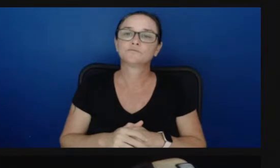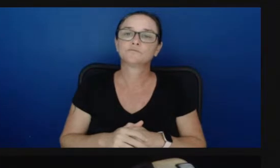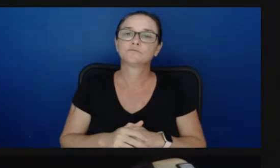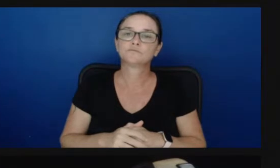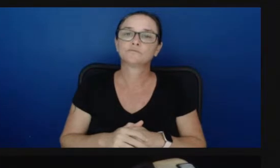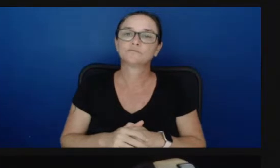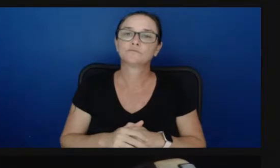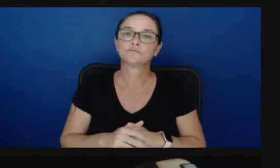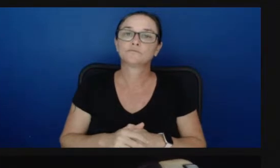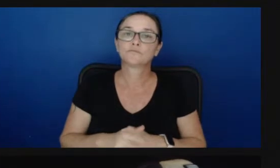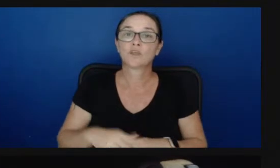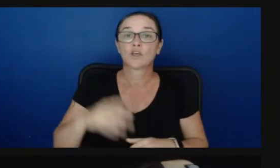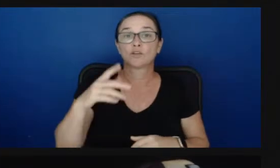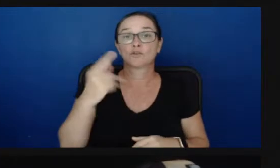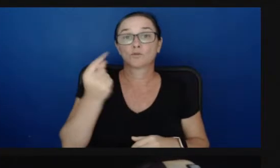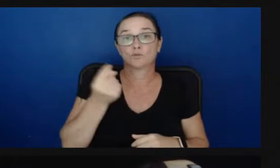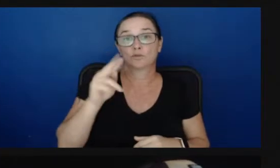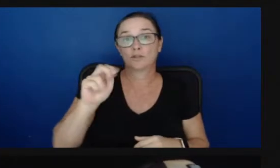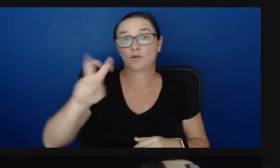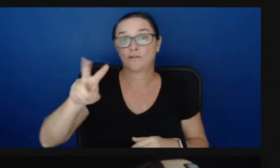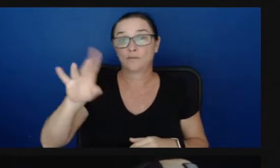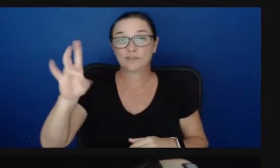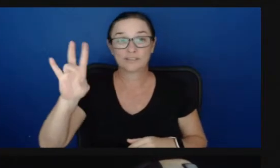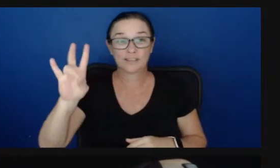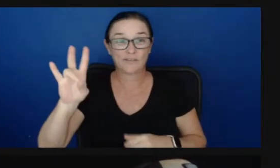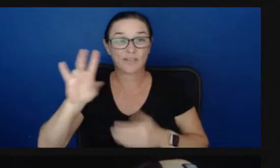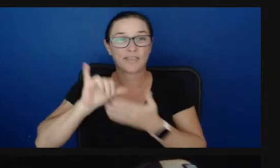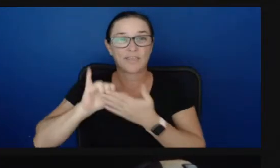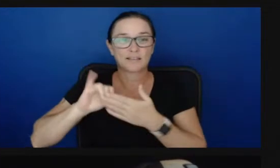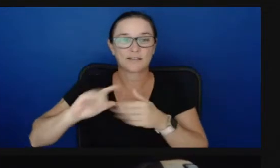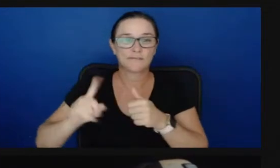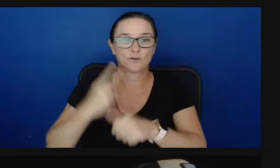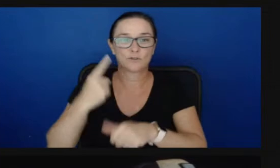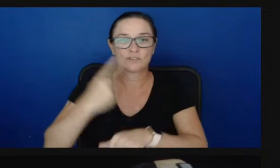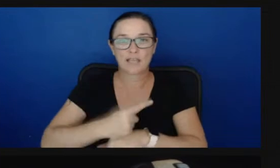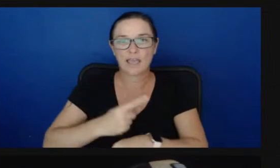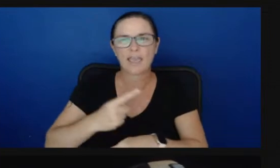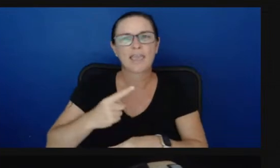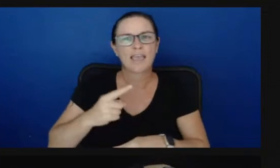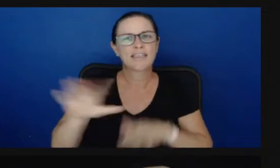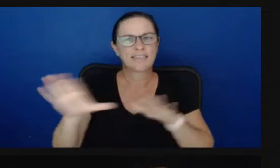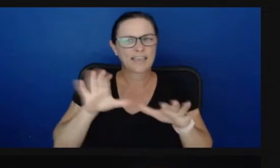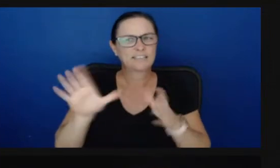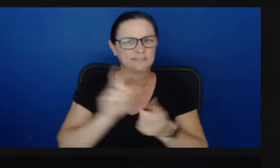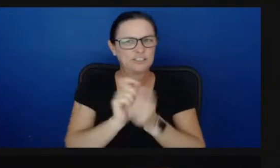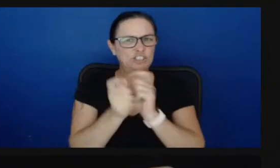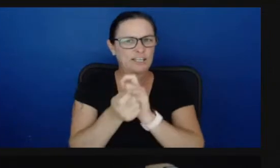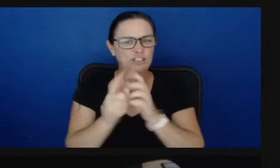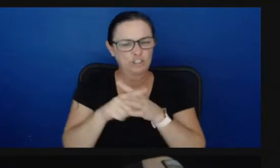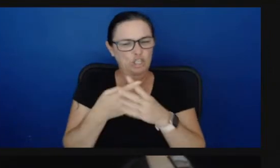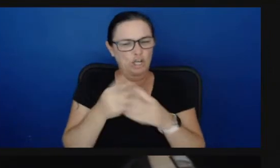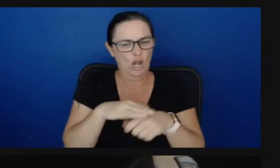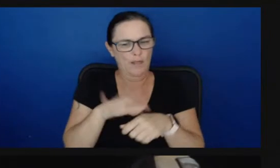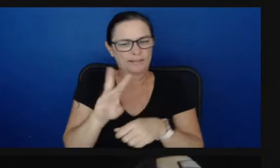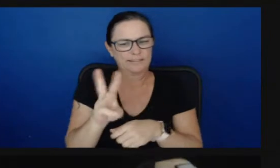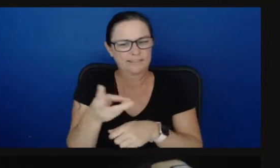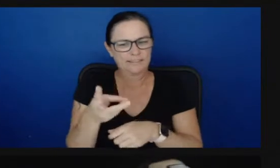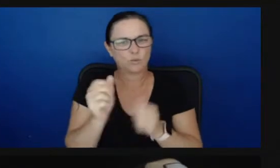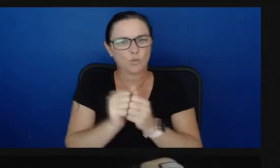The Tuesday was the 7th, so this is the first day they reported the change in activity that began on the 6th with the summit inflating.